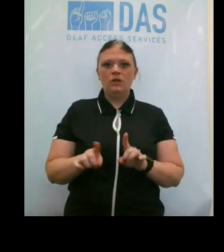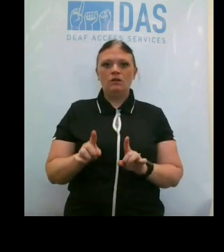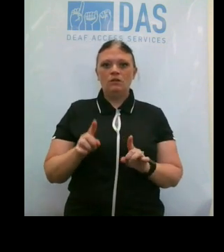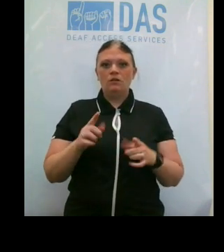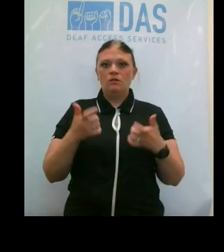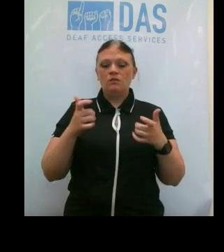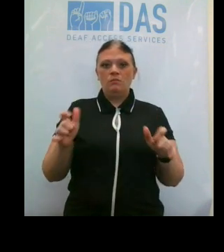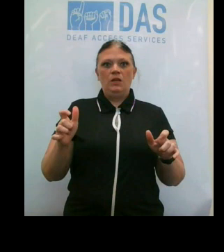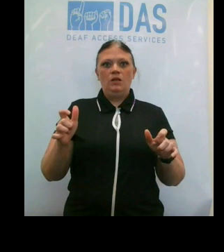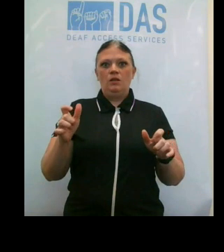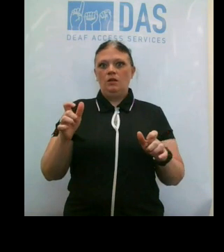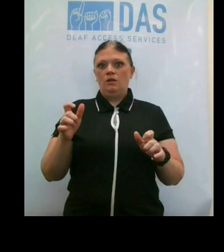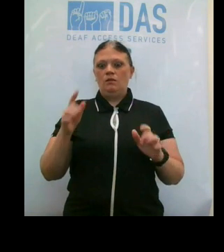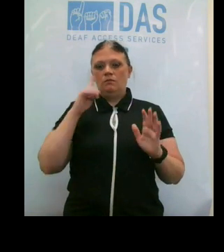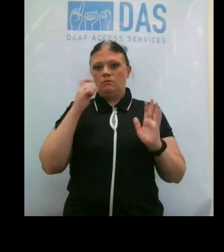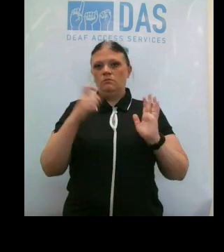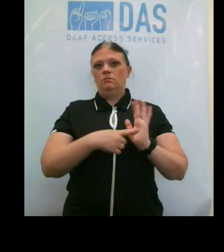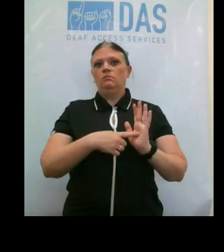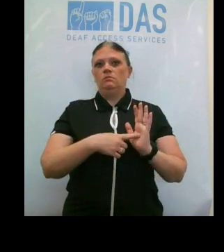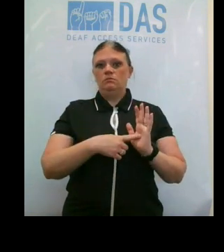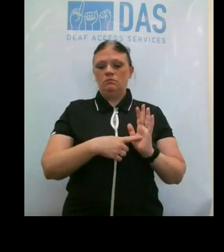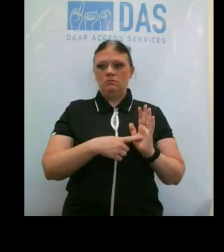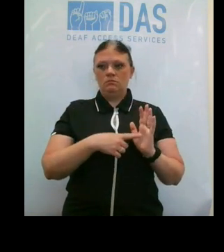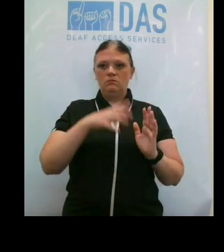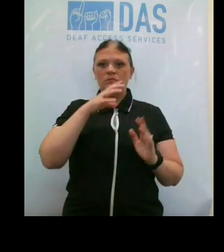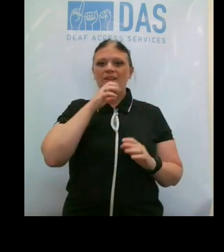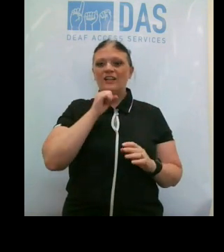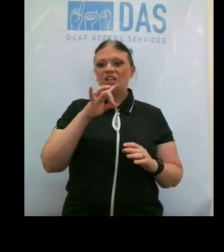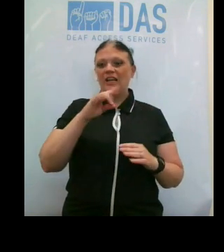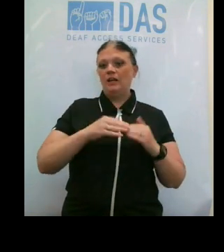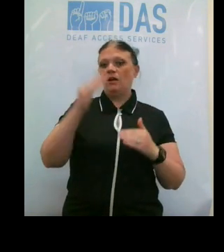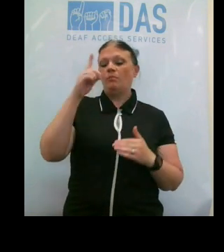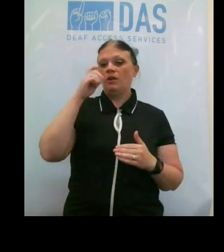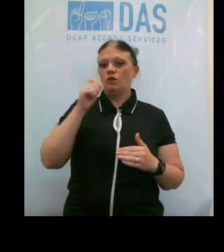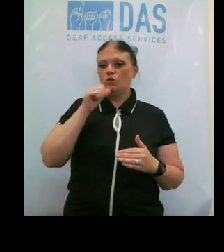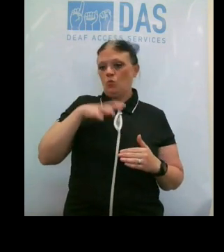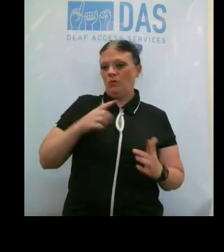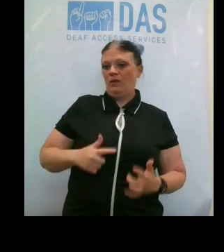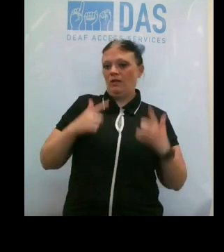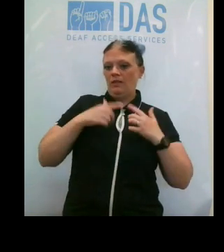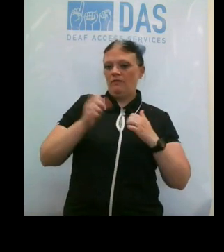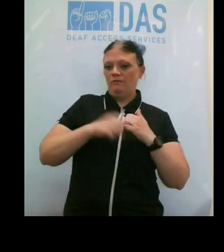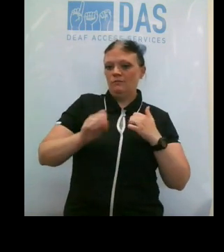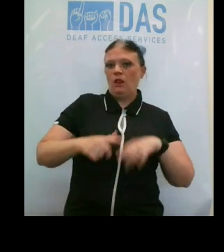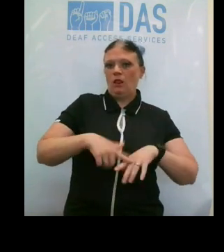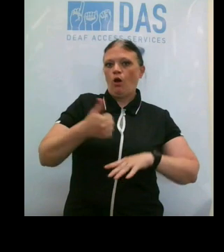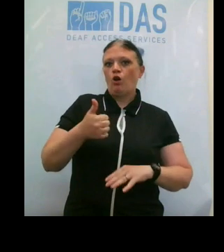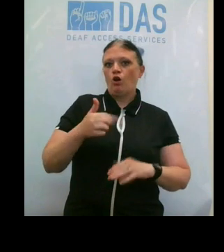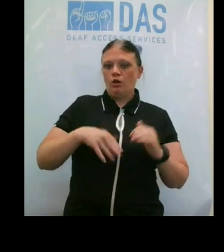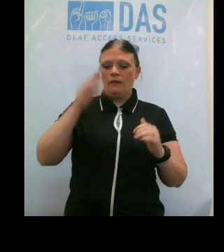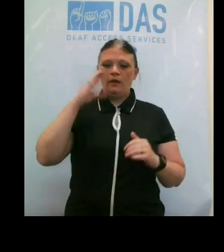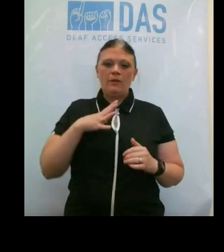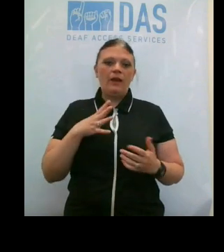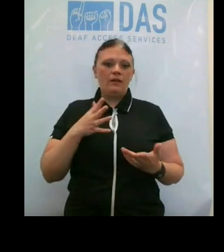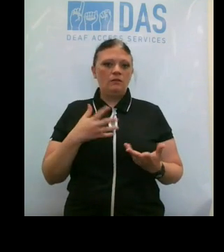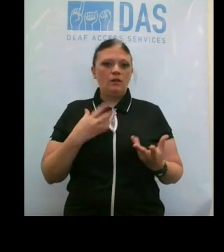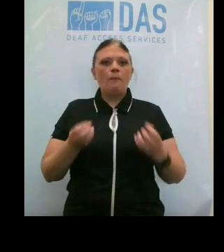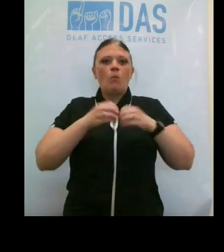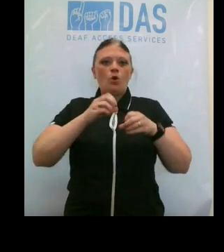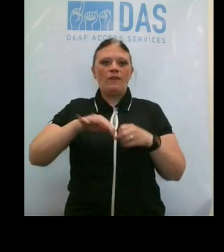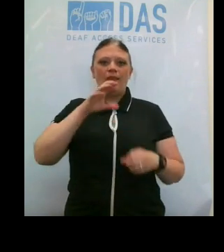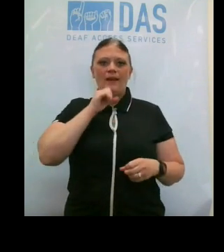the 80 plus, primarily because women live longer than men, and they are just more of them in that age